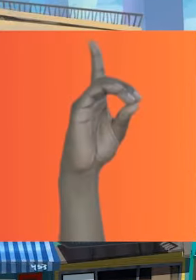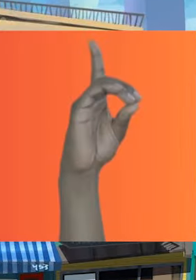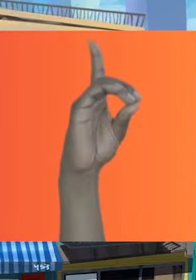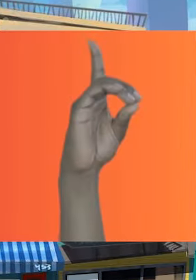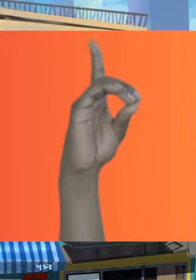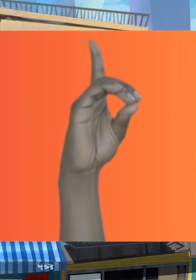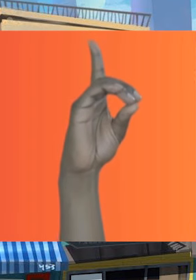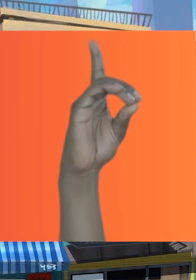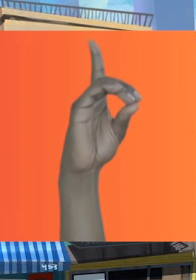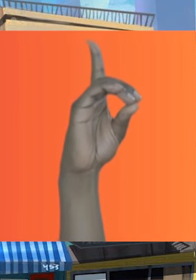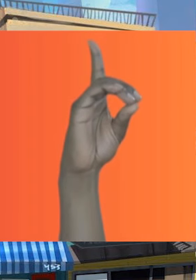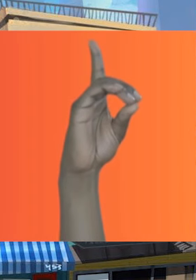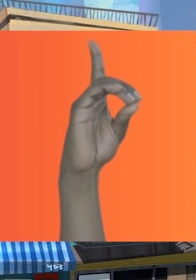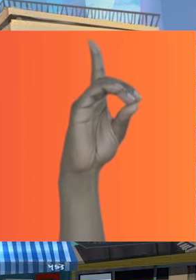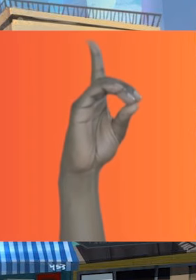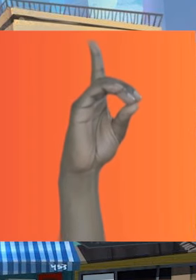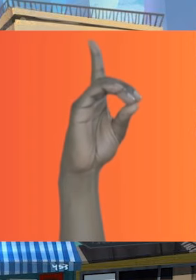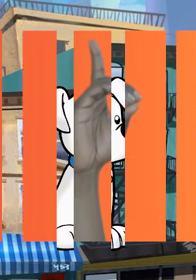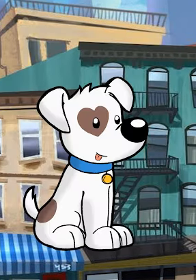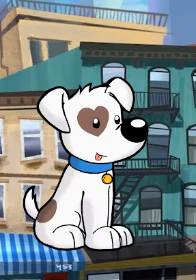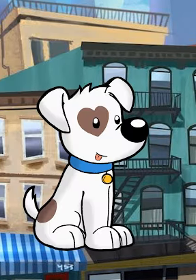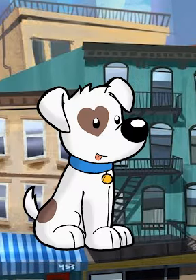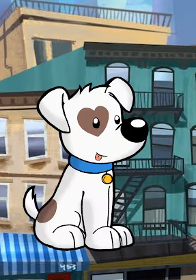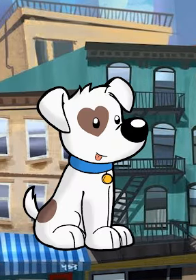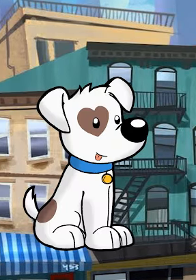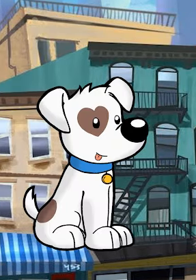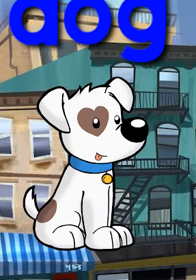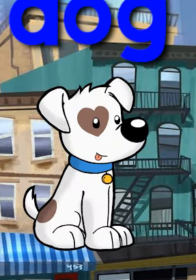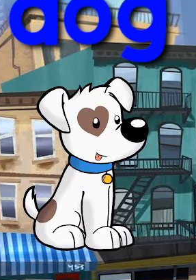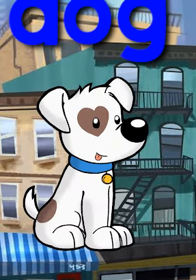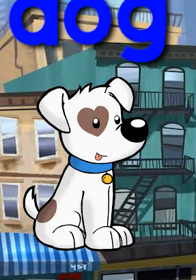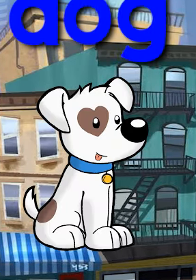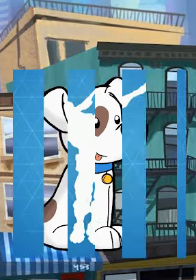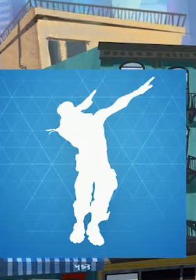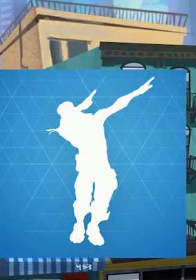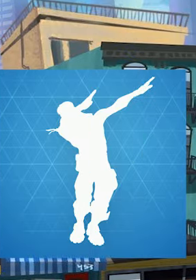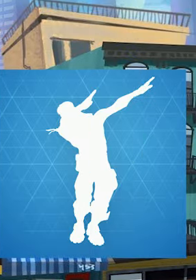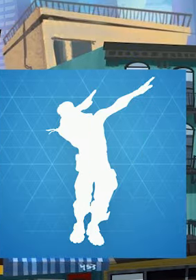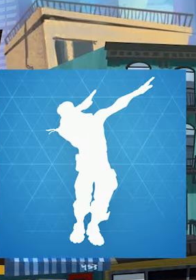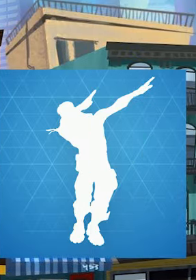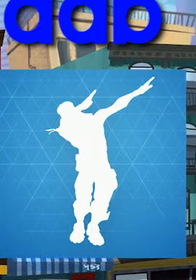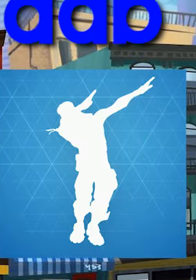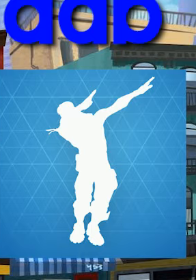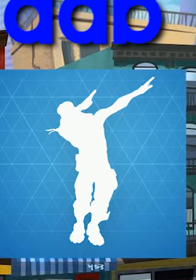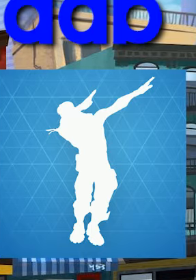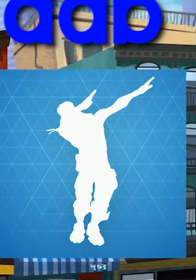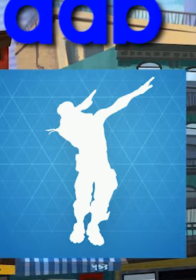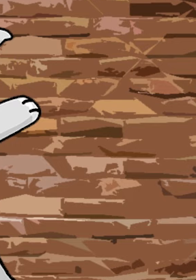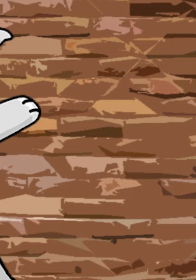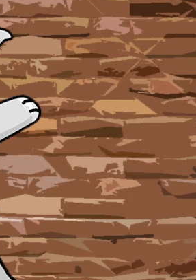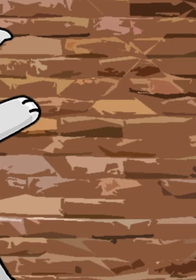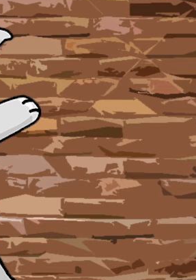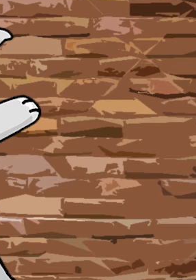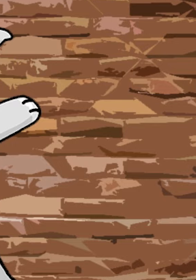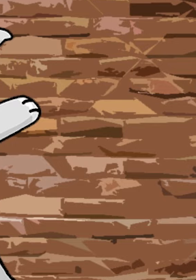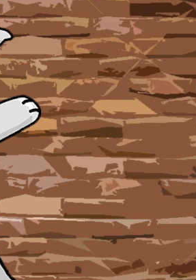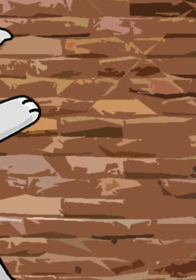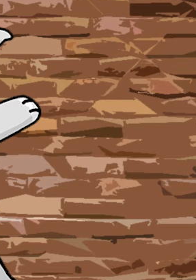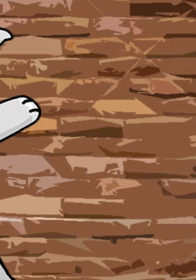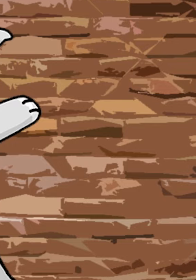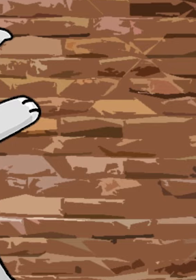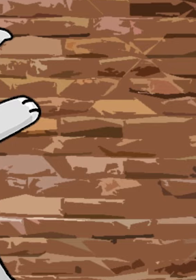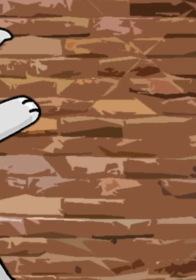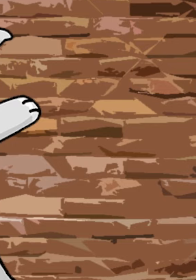letter D. This is the letter D. Dog. Do it. Dab. D is